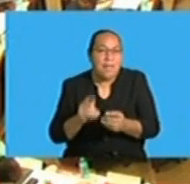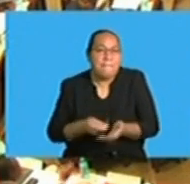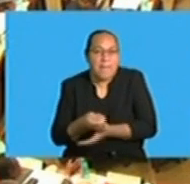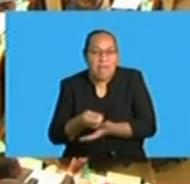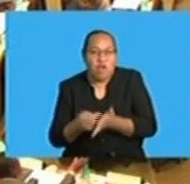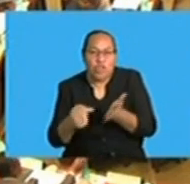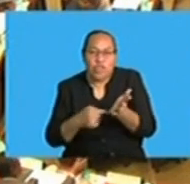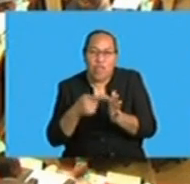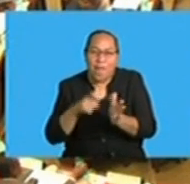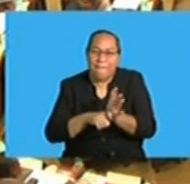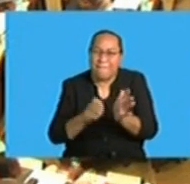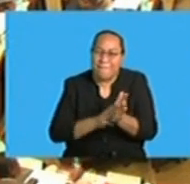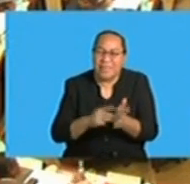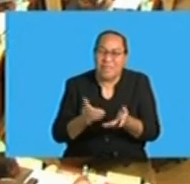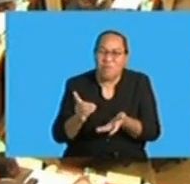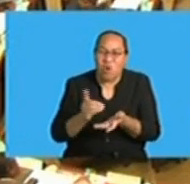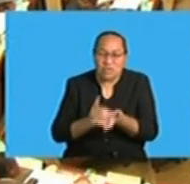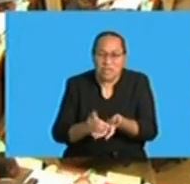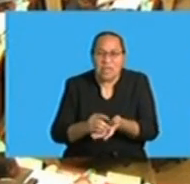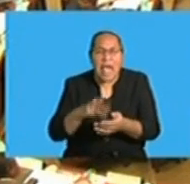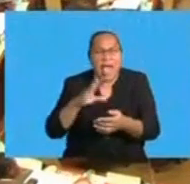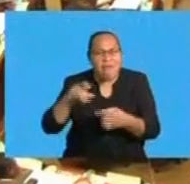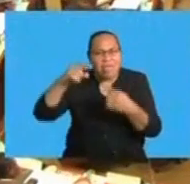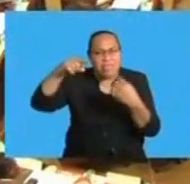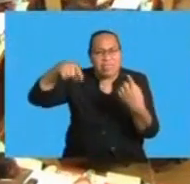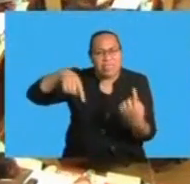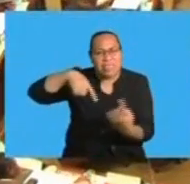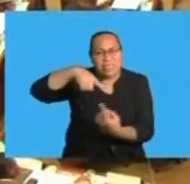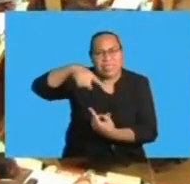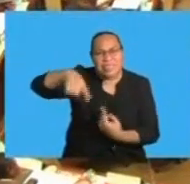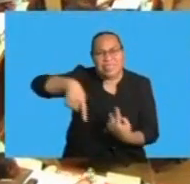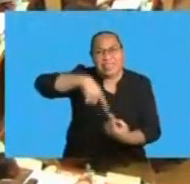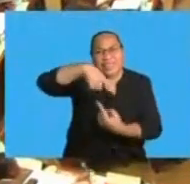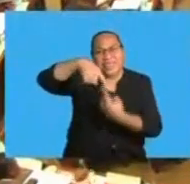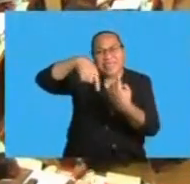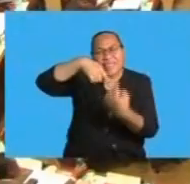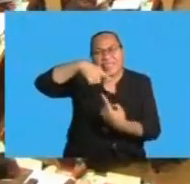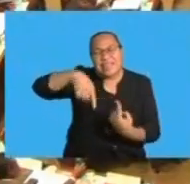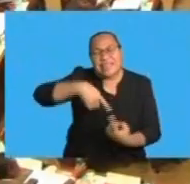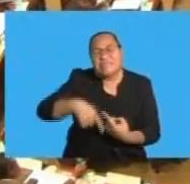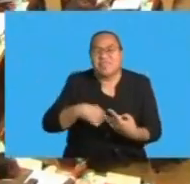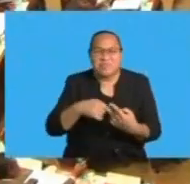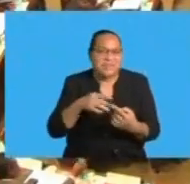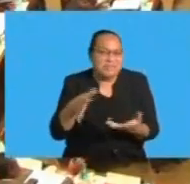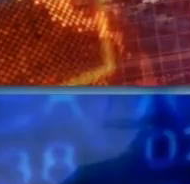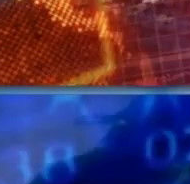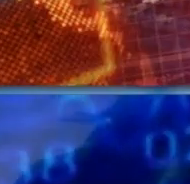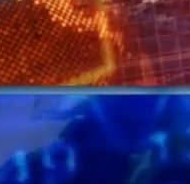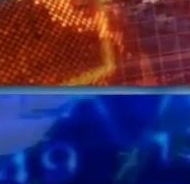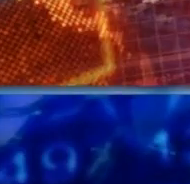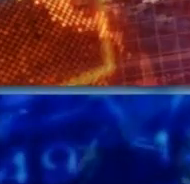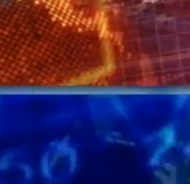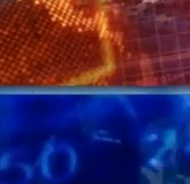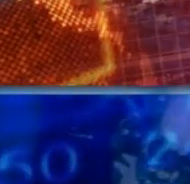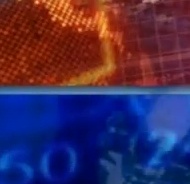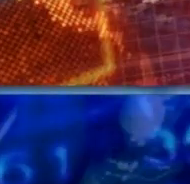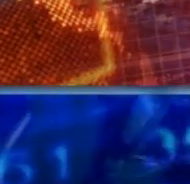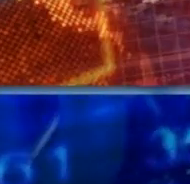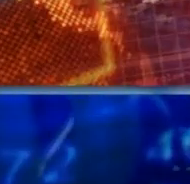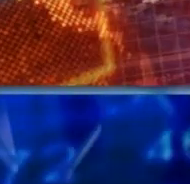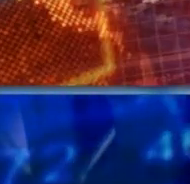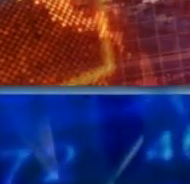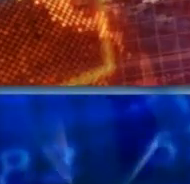therefore, obviously, it have a spiraling effect on the interest rates for loans. However, we've seen it stabilize. Gary